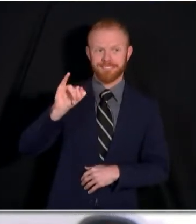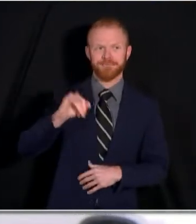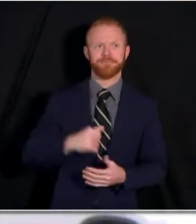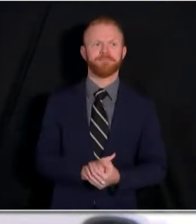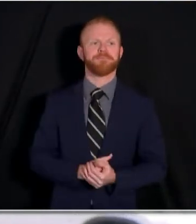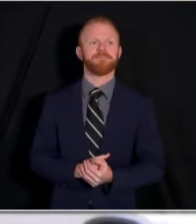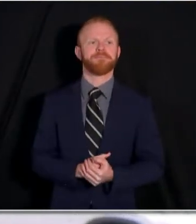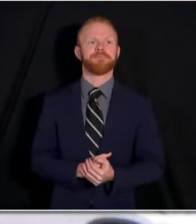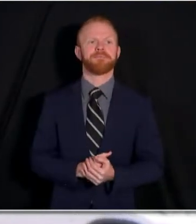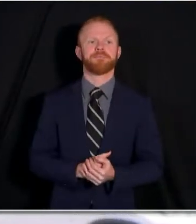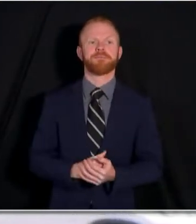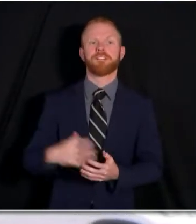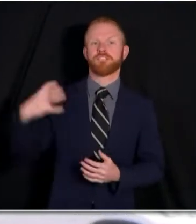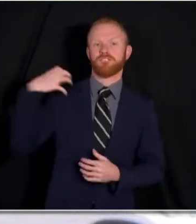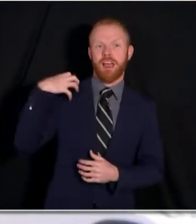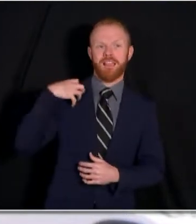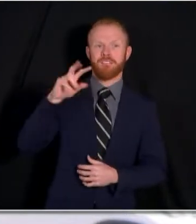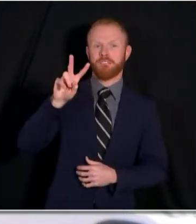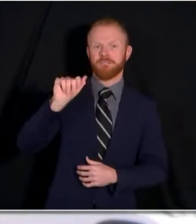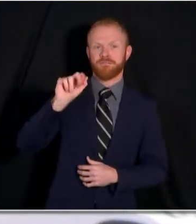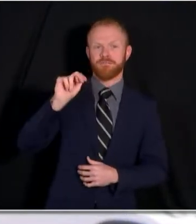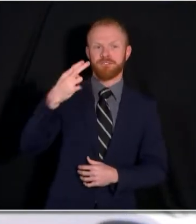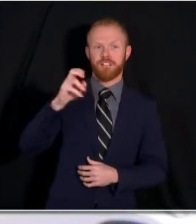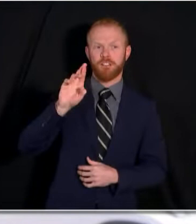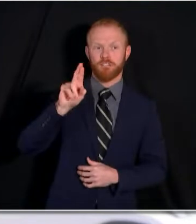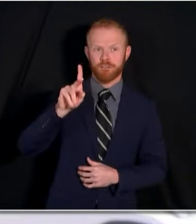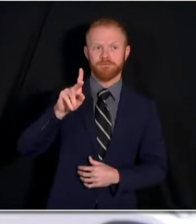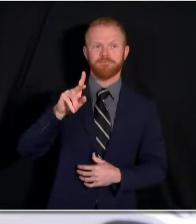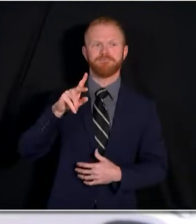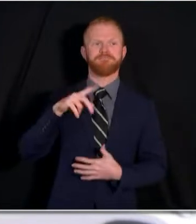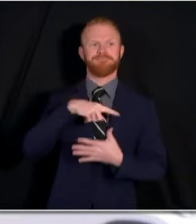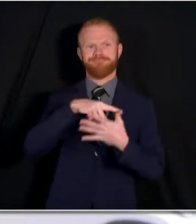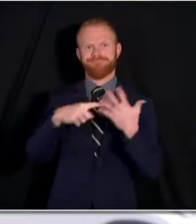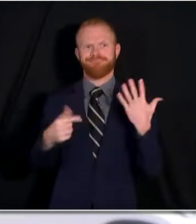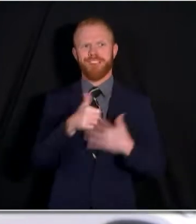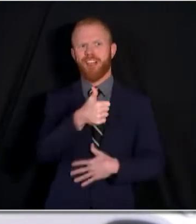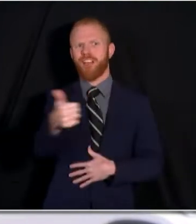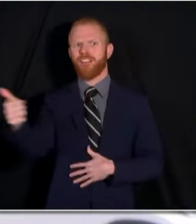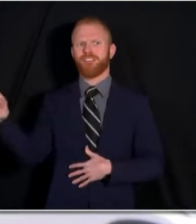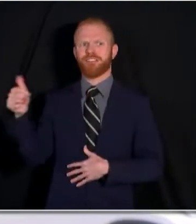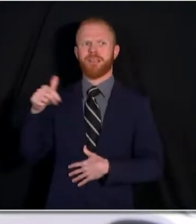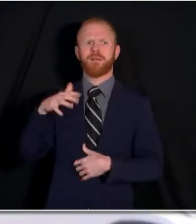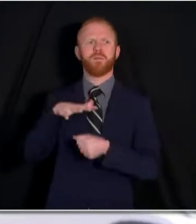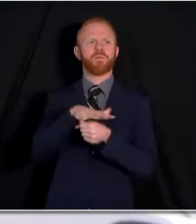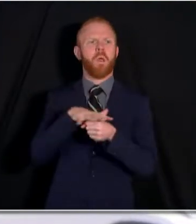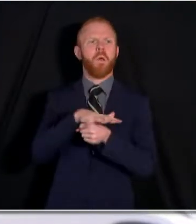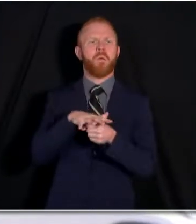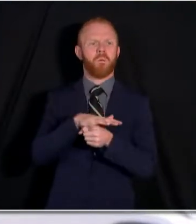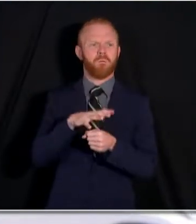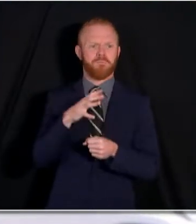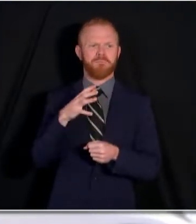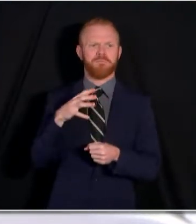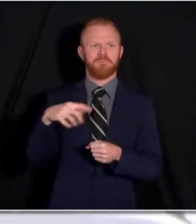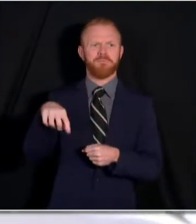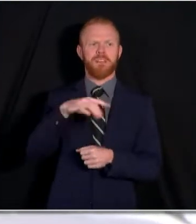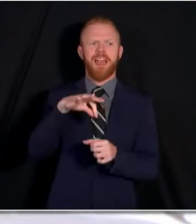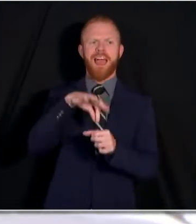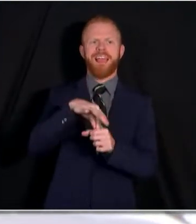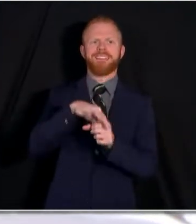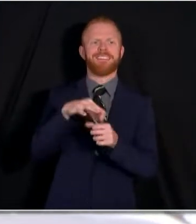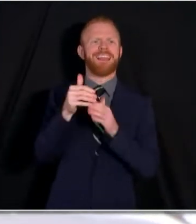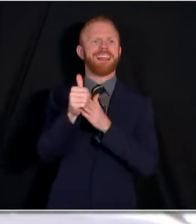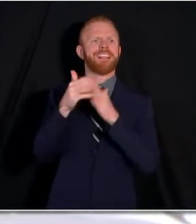Herk as the Northcom commander, and all the rest of the local elected leaders that are here today with us.